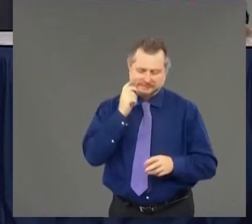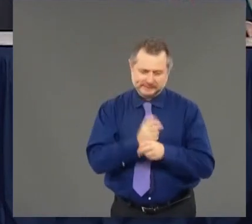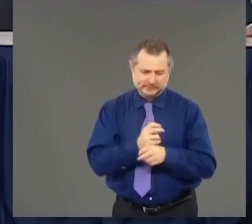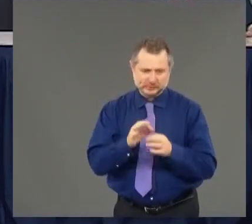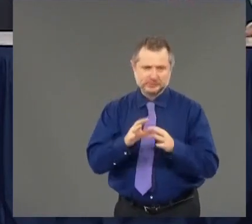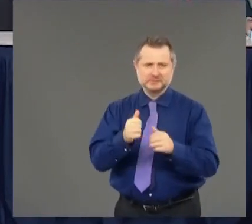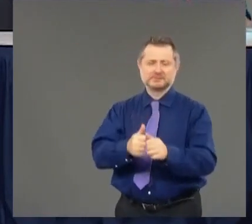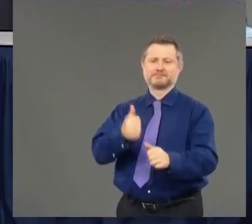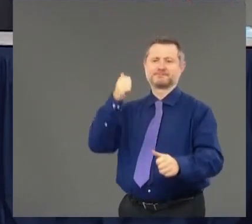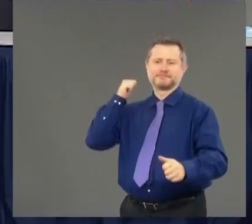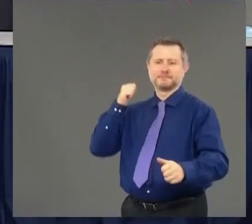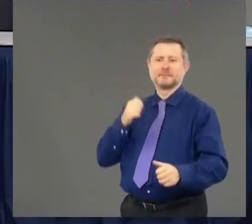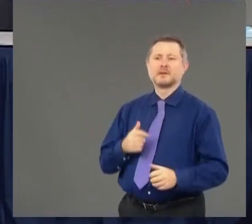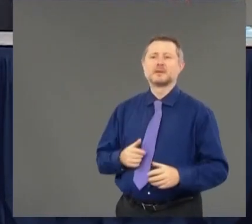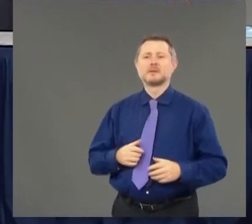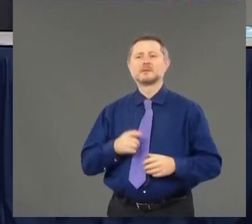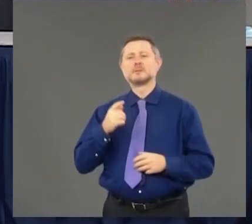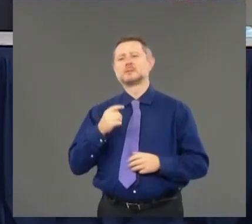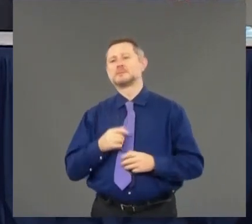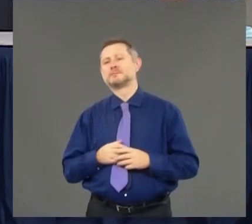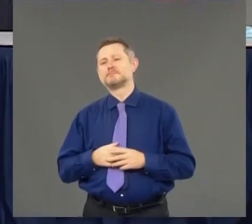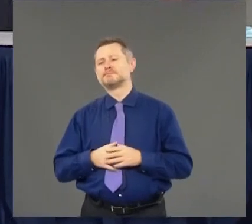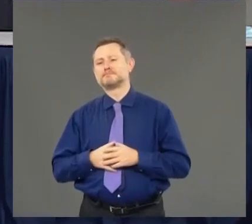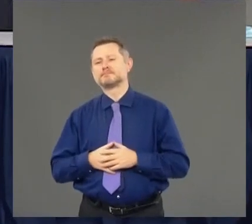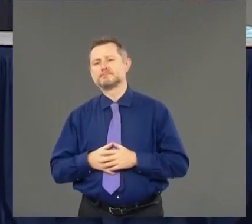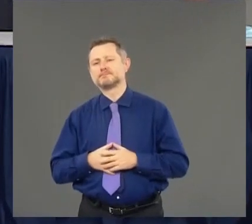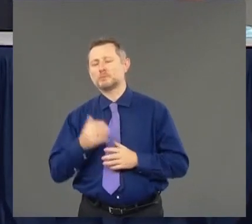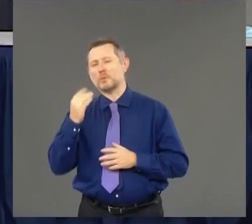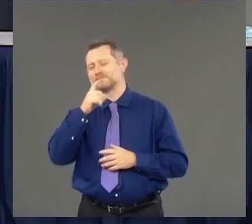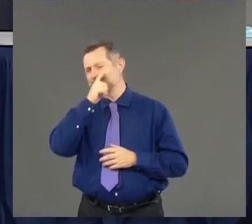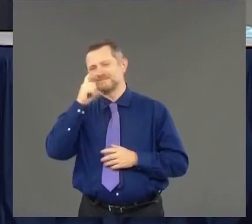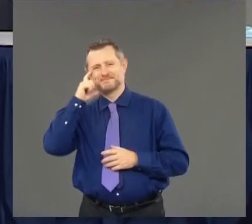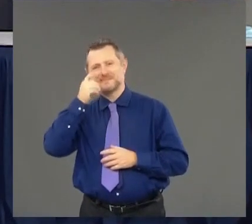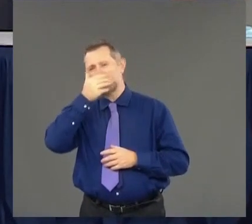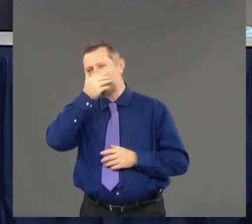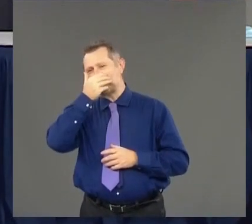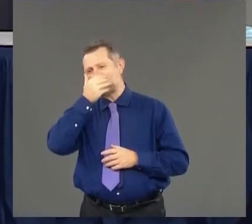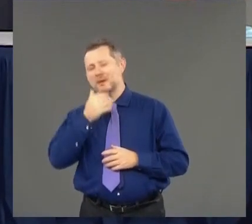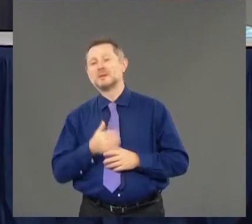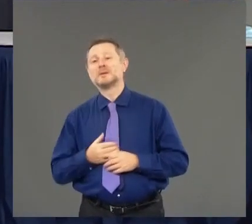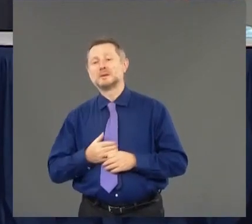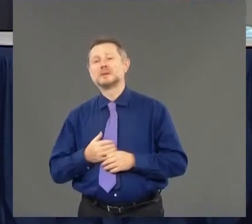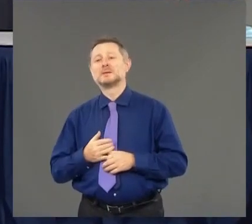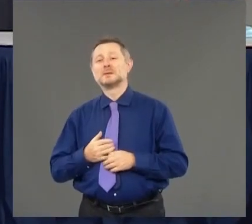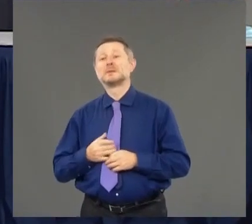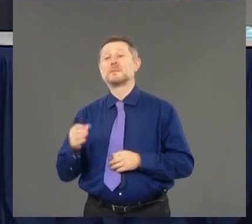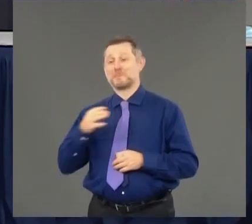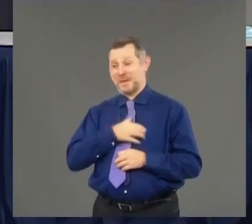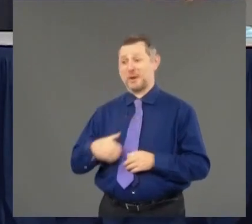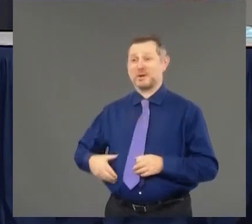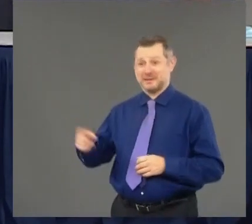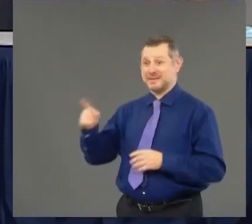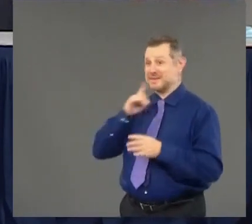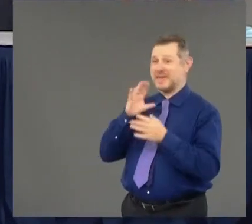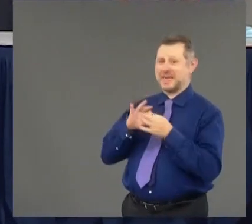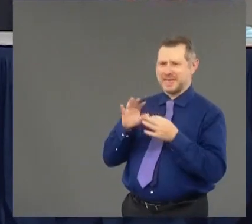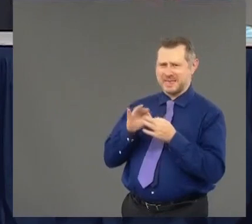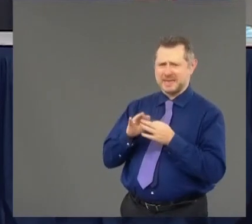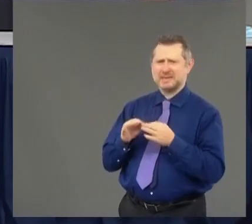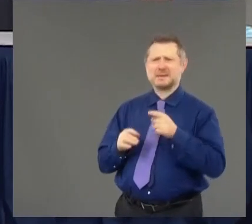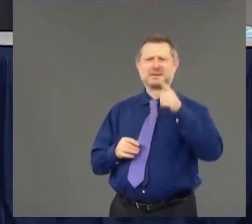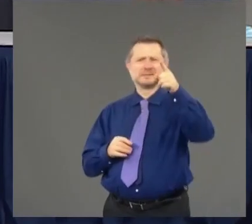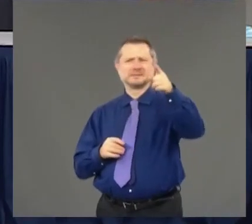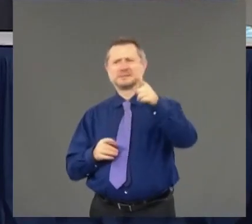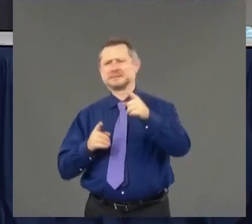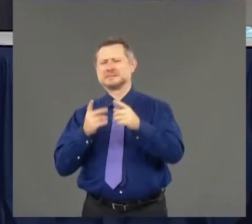you were making a few months ago to the federal government Now he says that if by